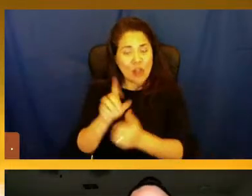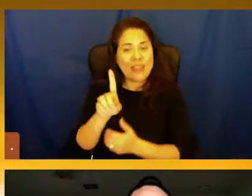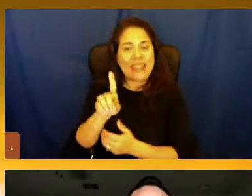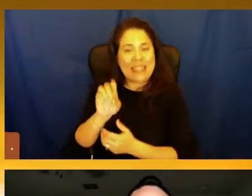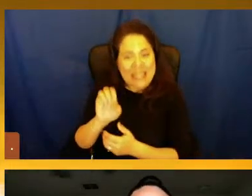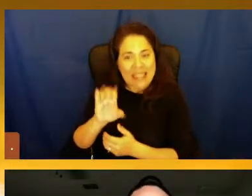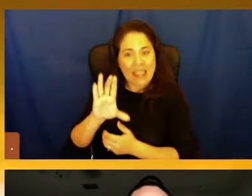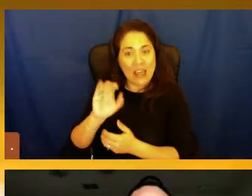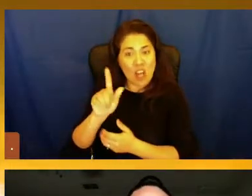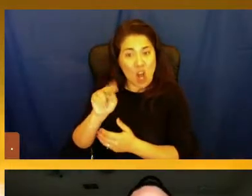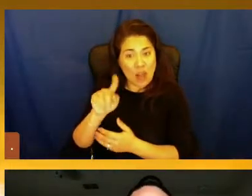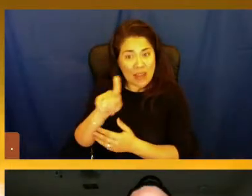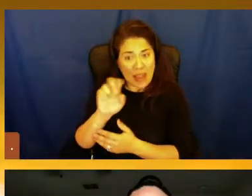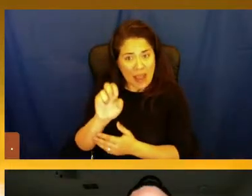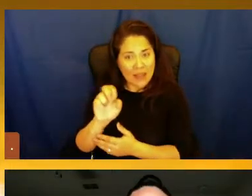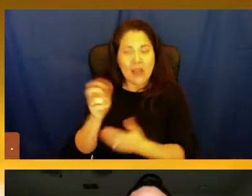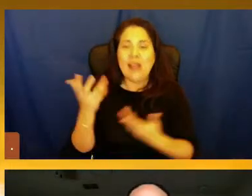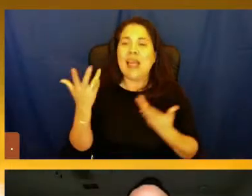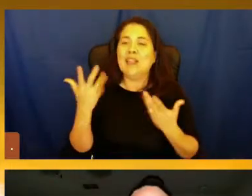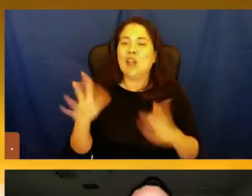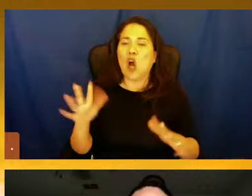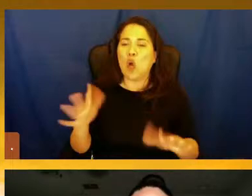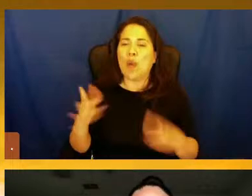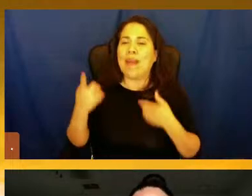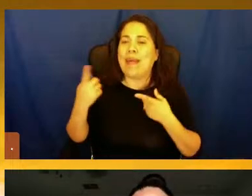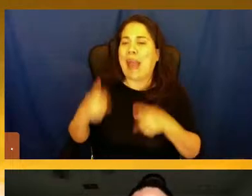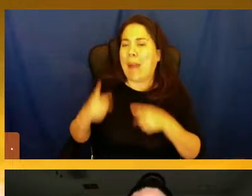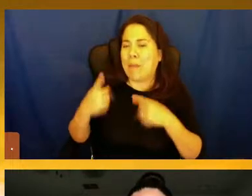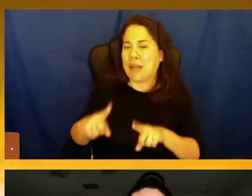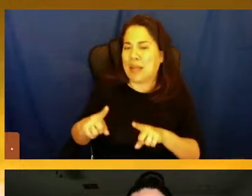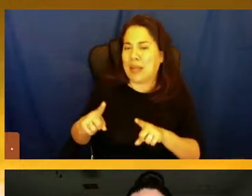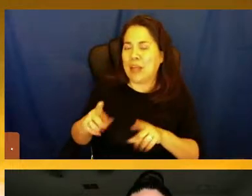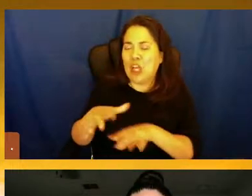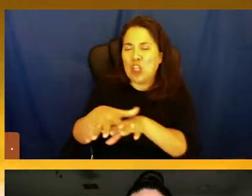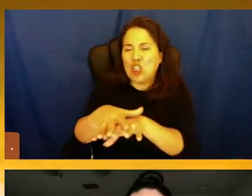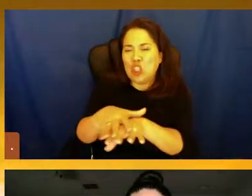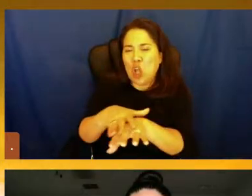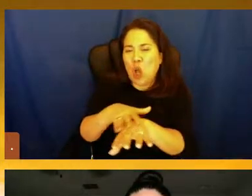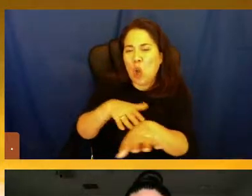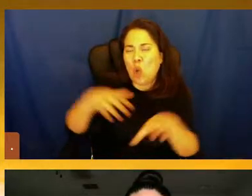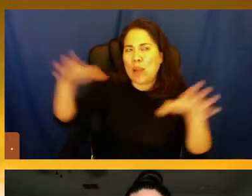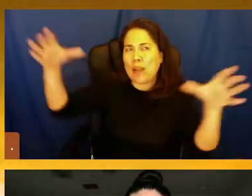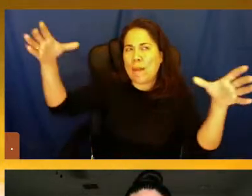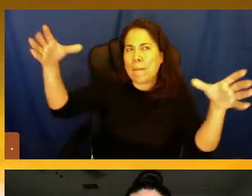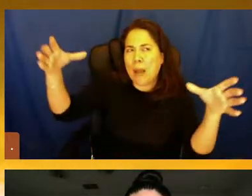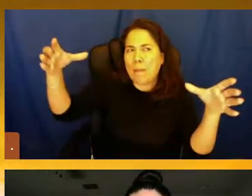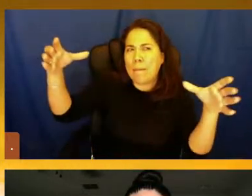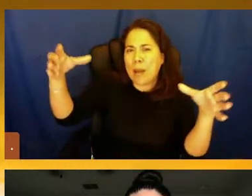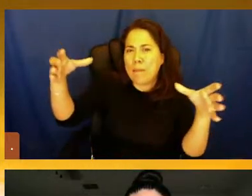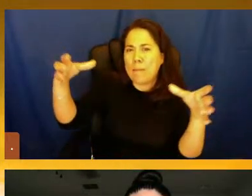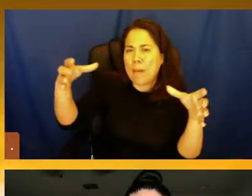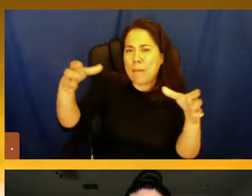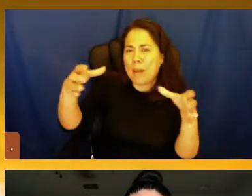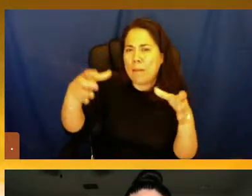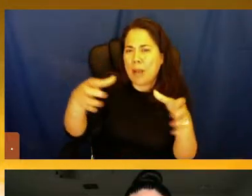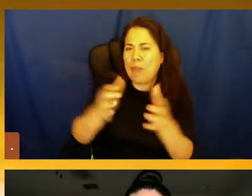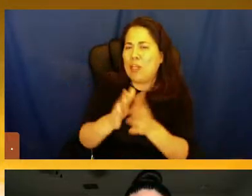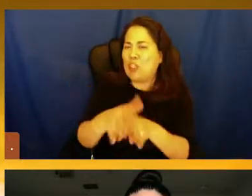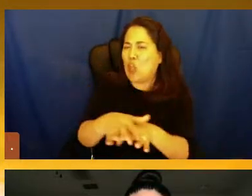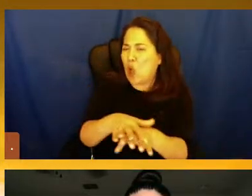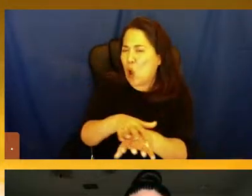I think it's already happening, you know, slowly. Look, you know, when we talk about